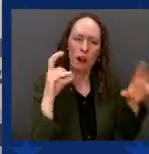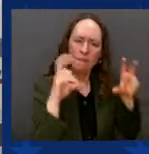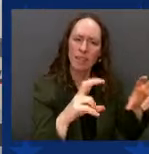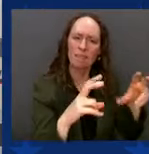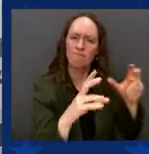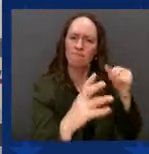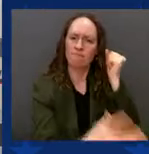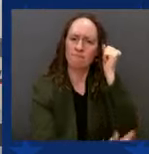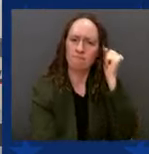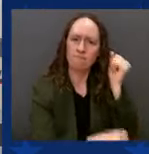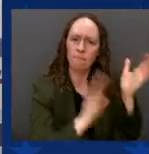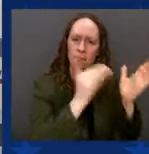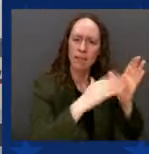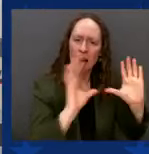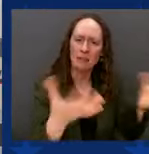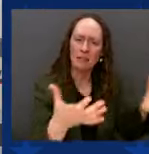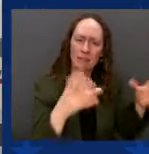plan.